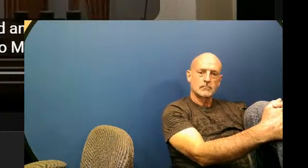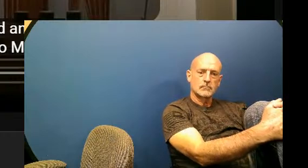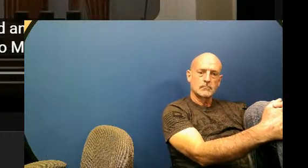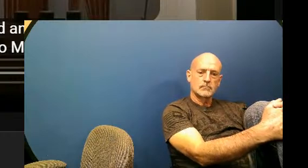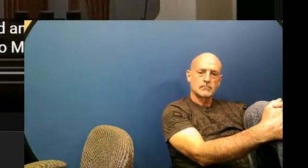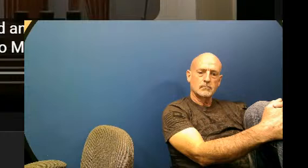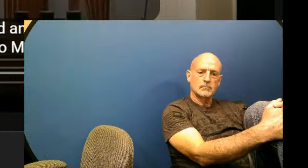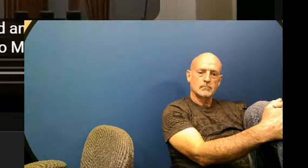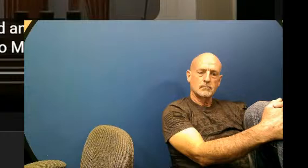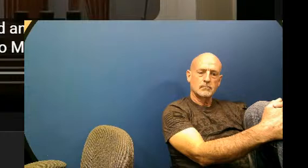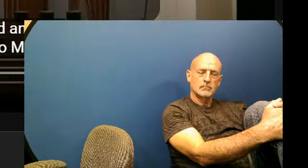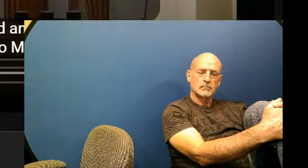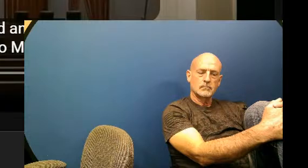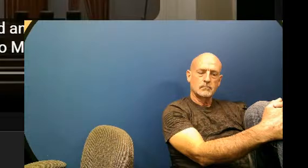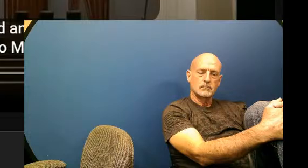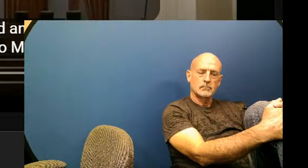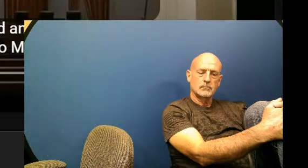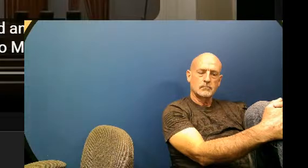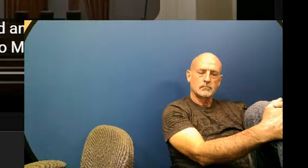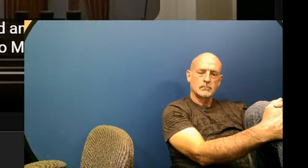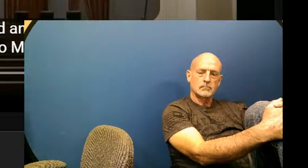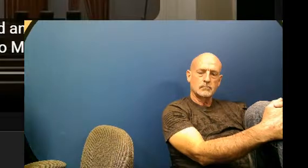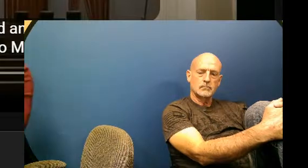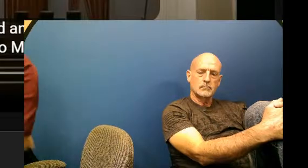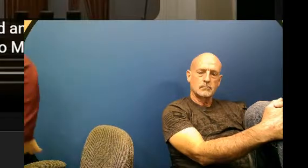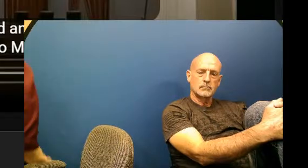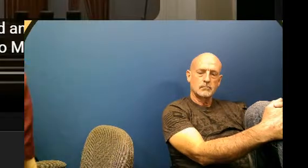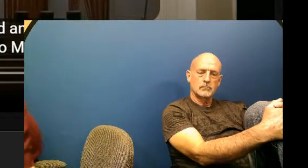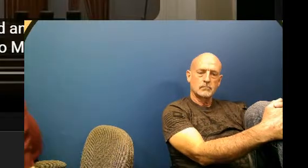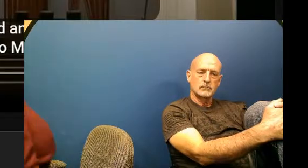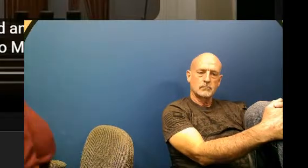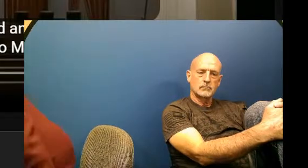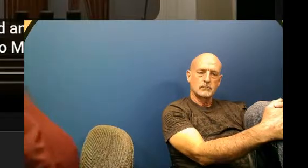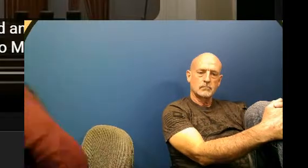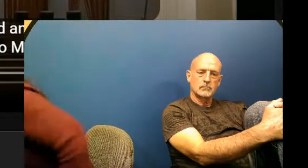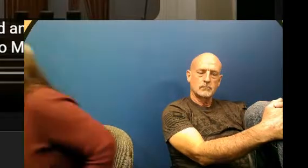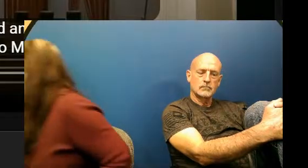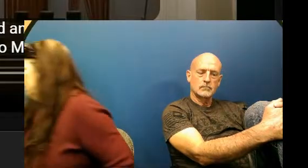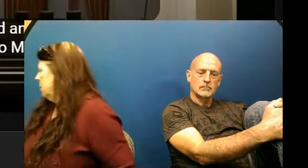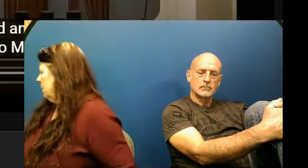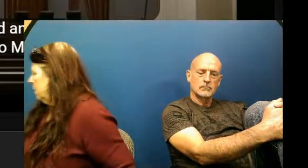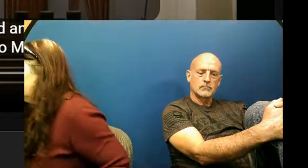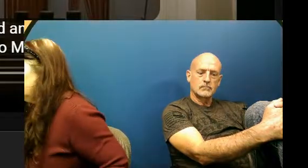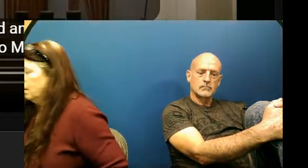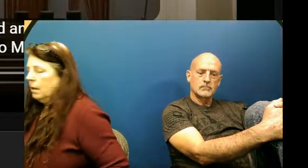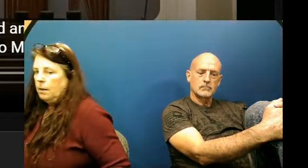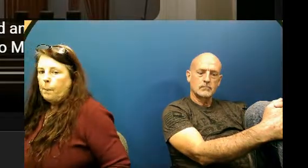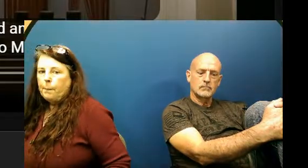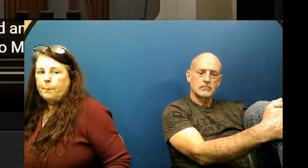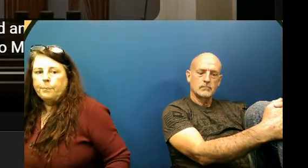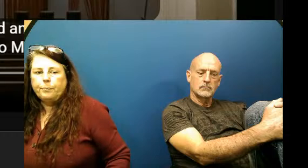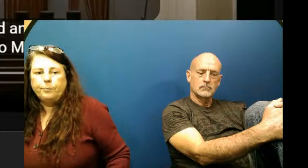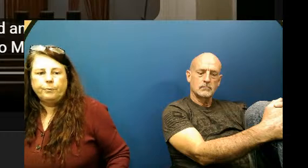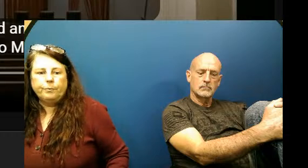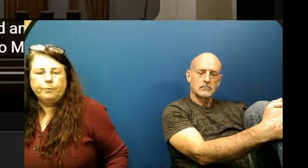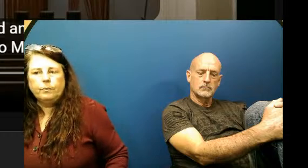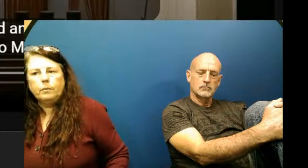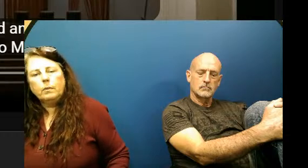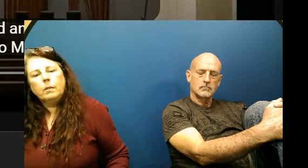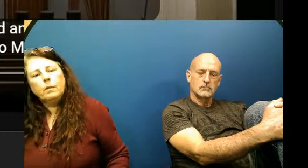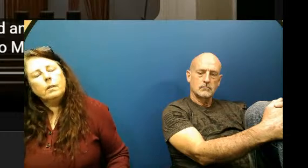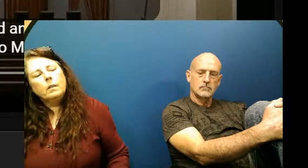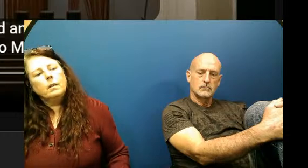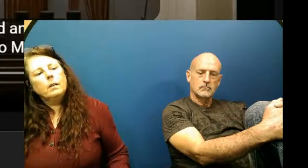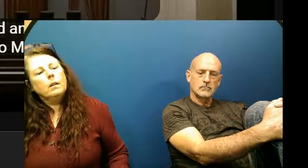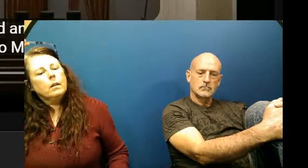the cat feed he's getting on TikTok could be manipulated, even though there's a disclosure saying it could be manipulated.